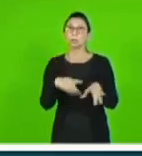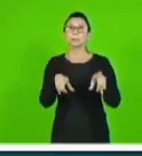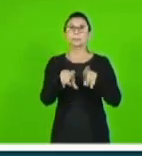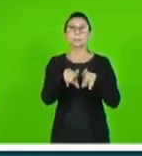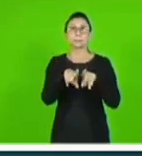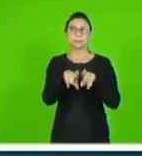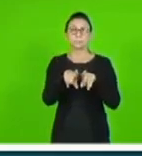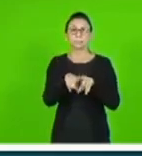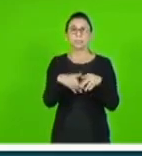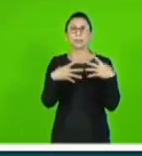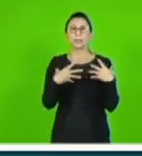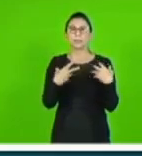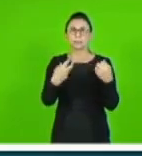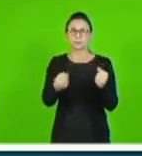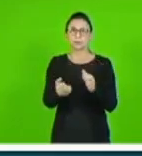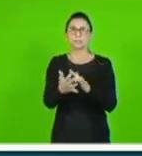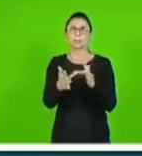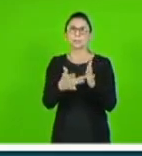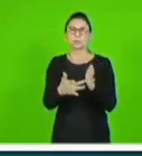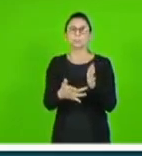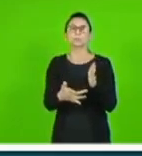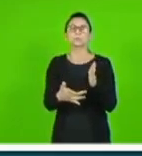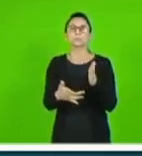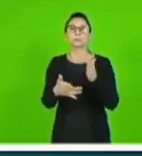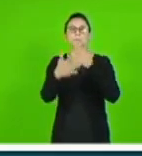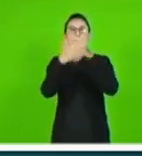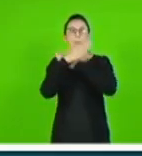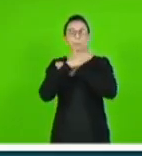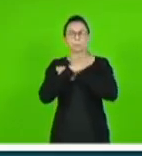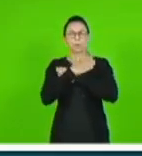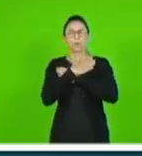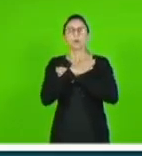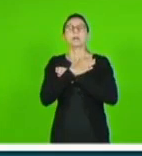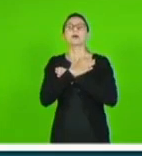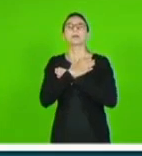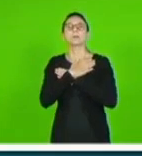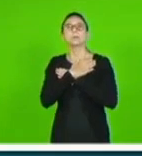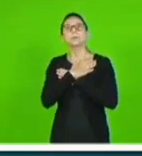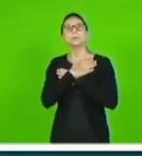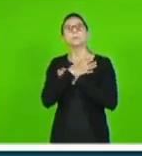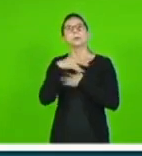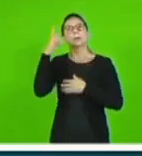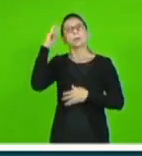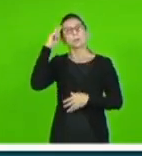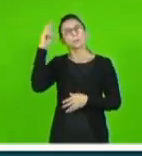so God will bring with him those who sleep in Jesus.